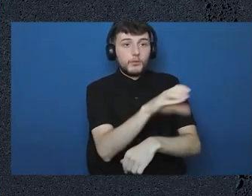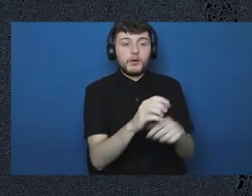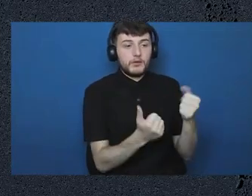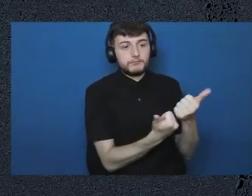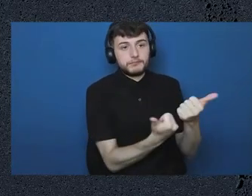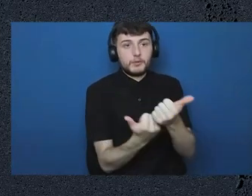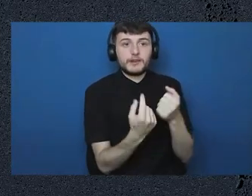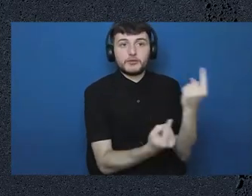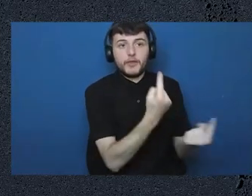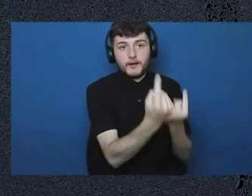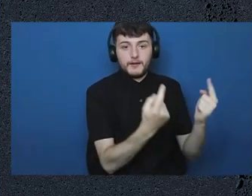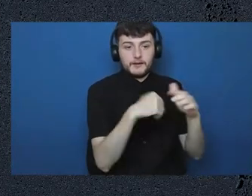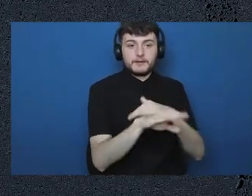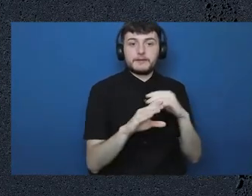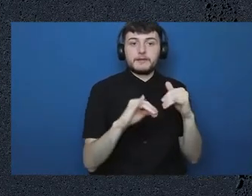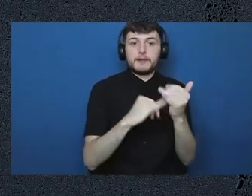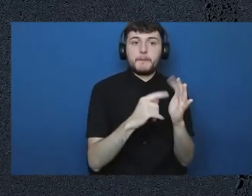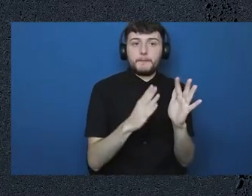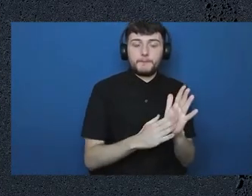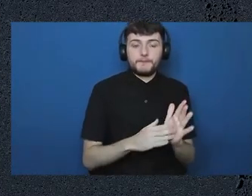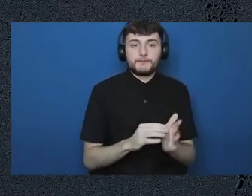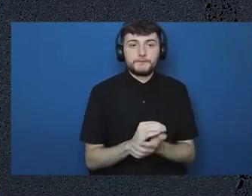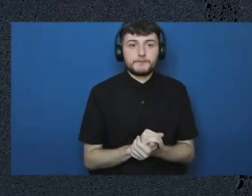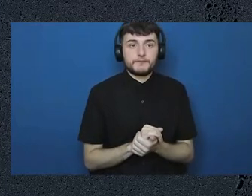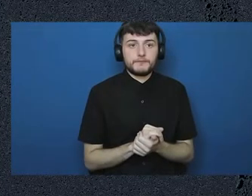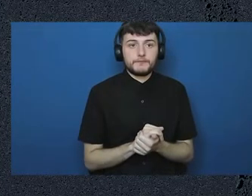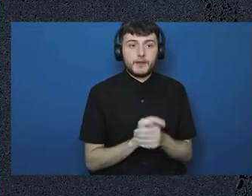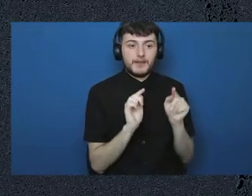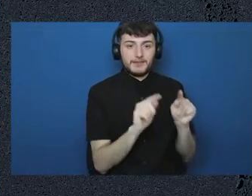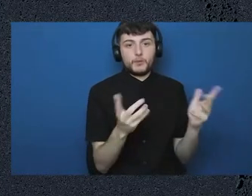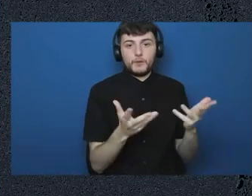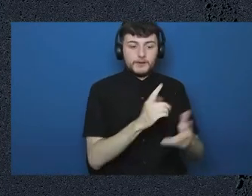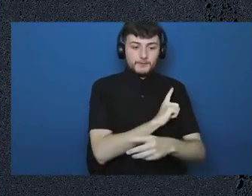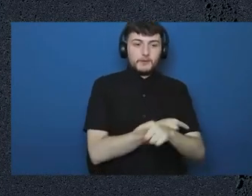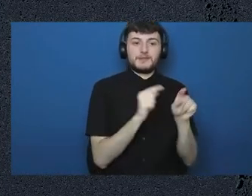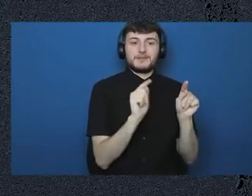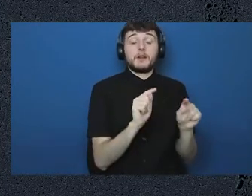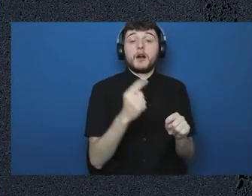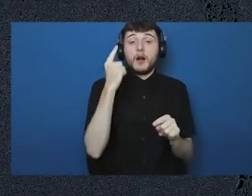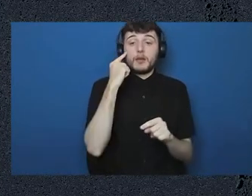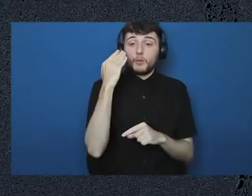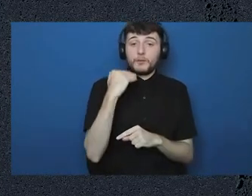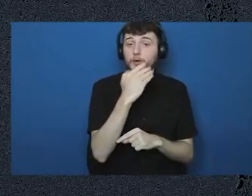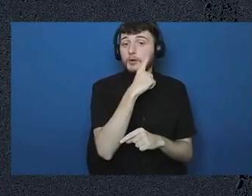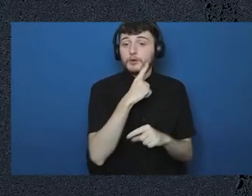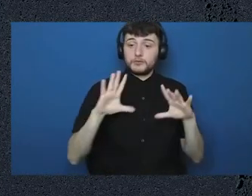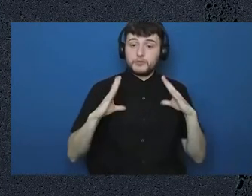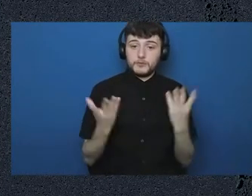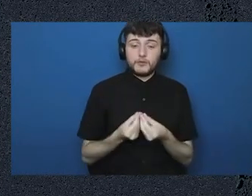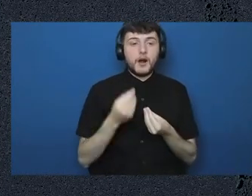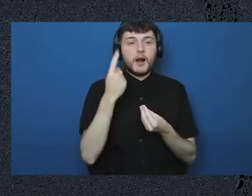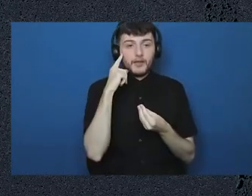in the sciences. Like, that's where the power lies. And I think that women and girls and non-binary people are